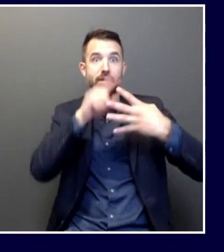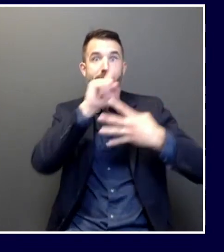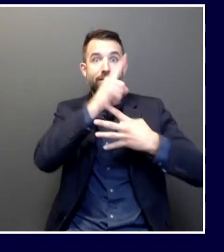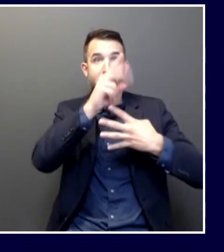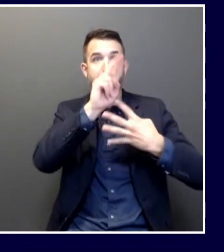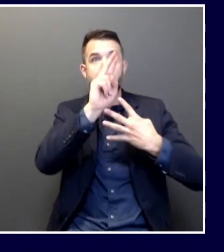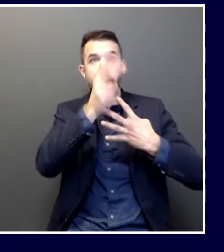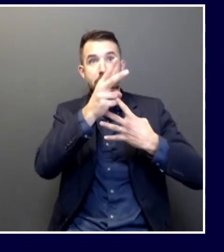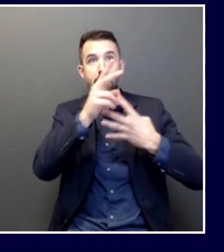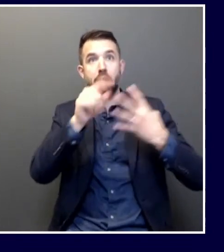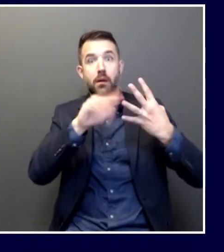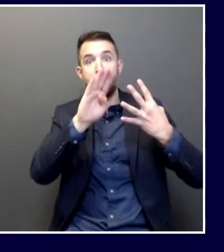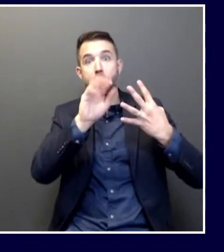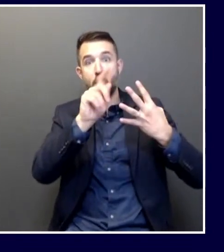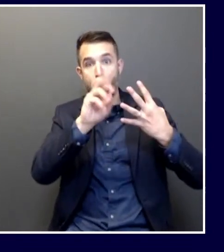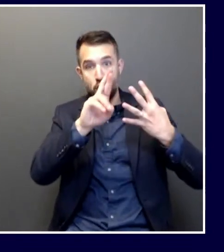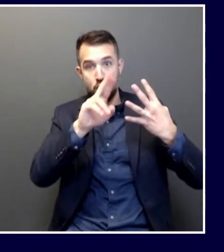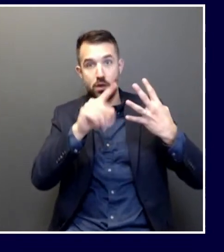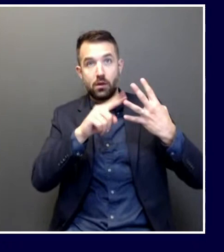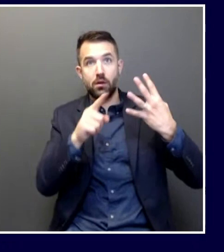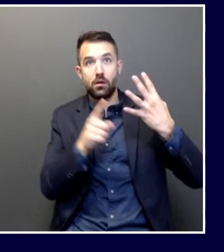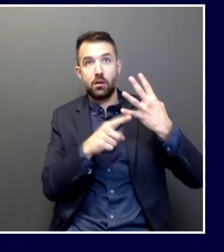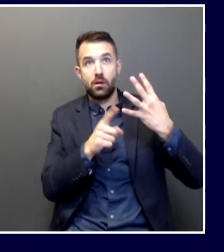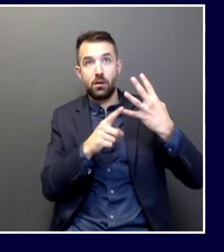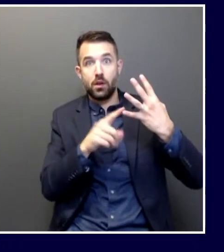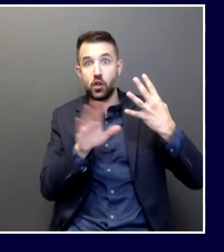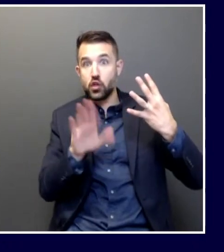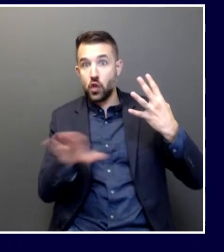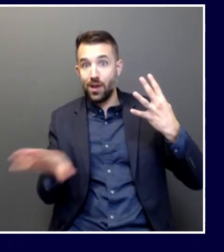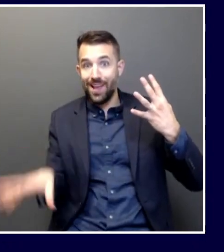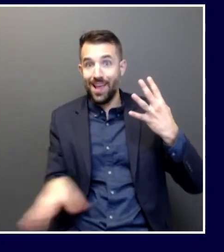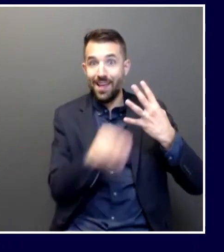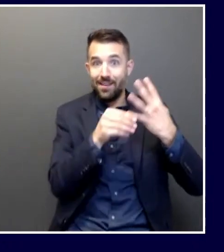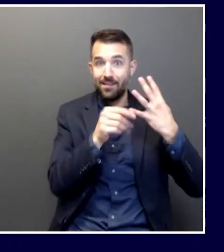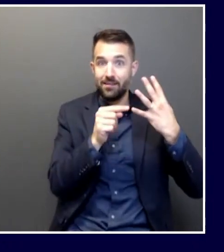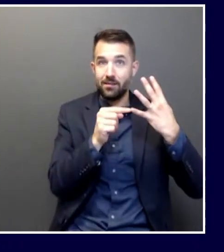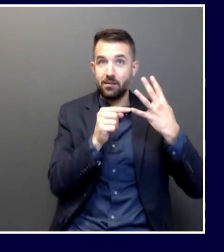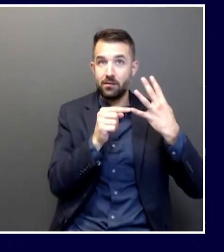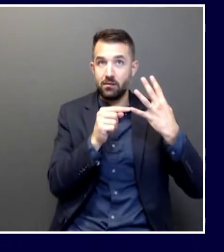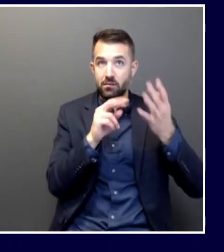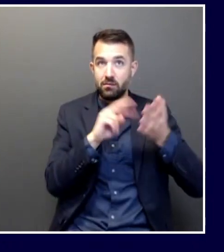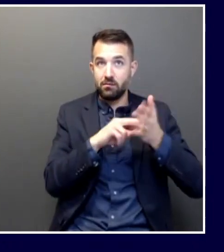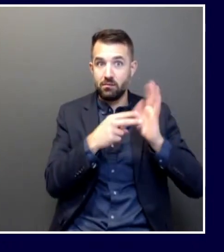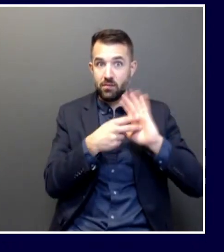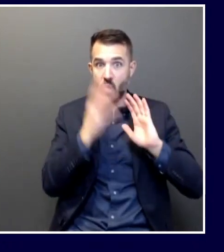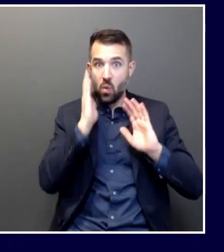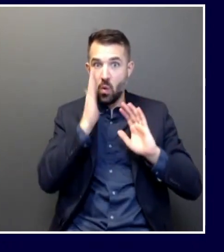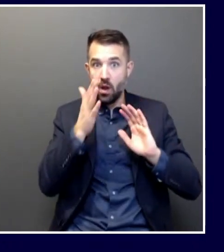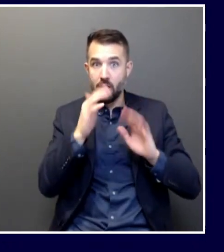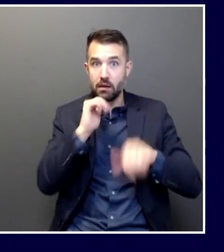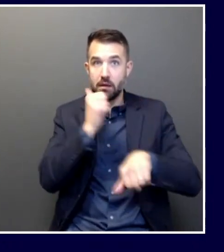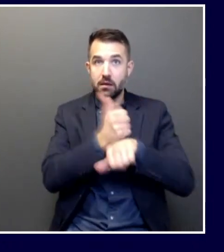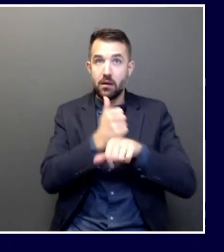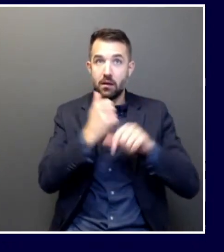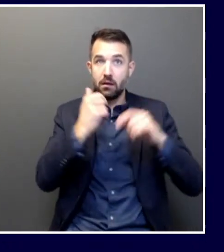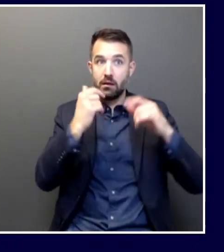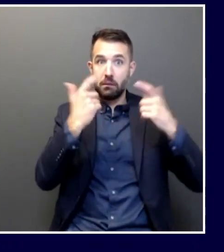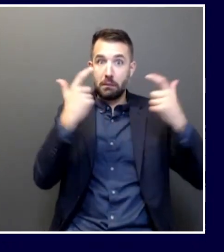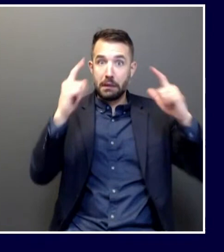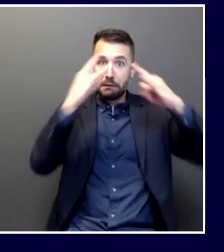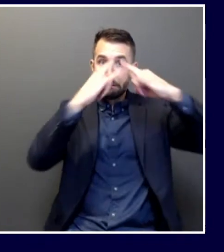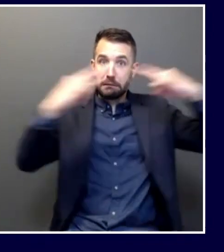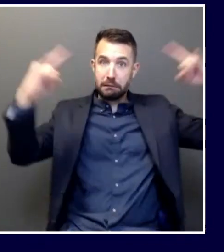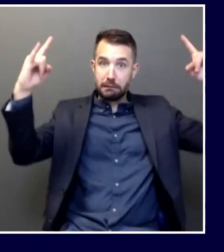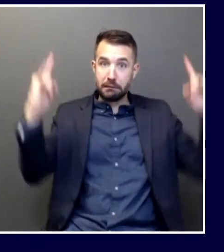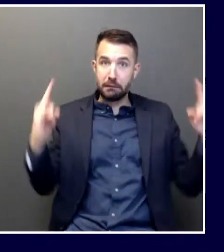to reopen some of the mass vaccination sites or reaching out to the federal government for help, like with a mobile vaccination unit?